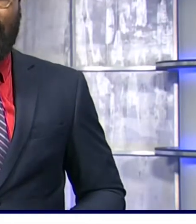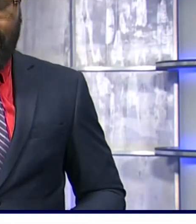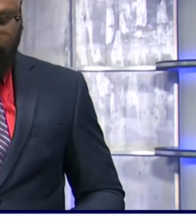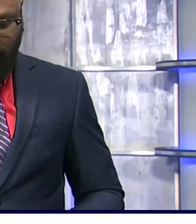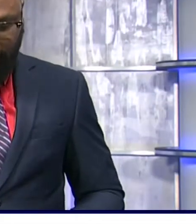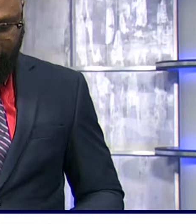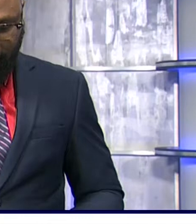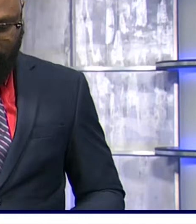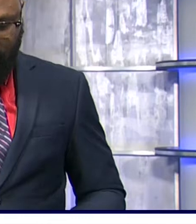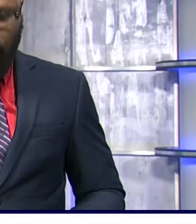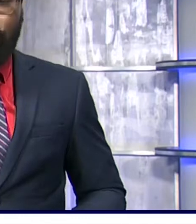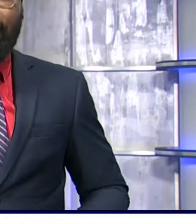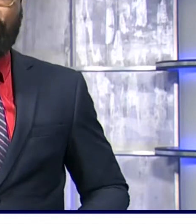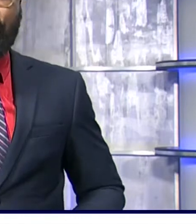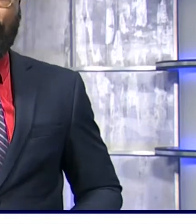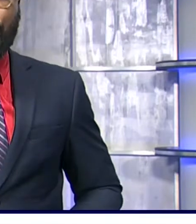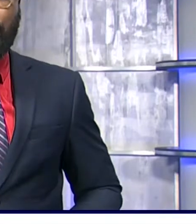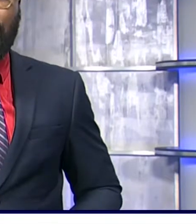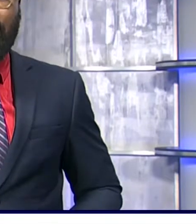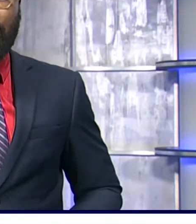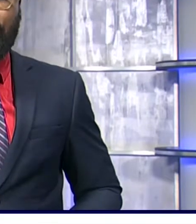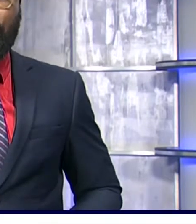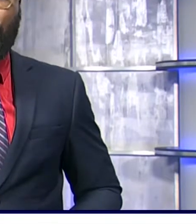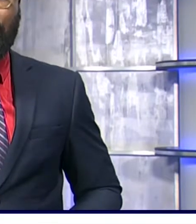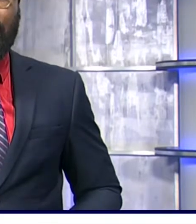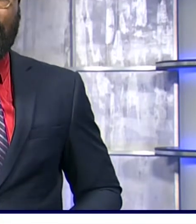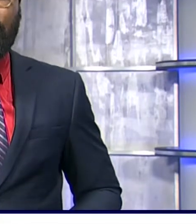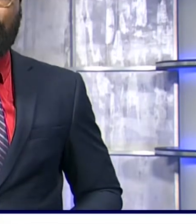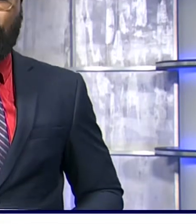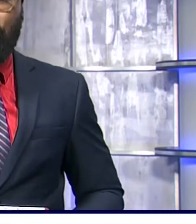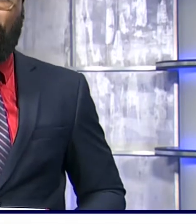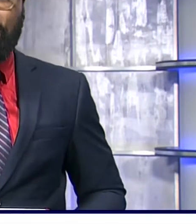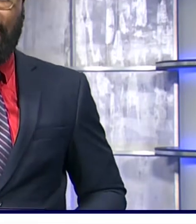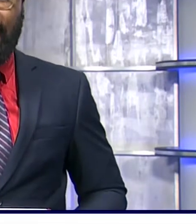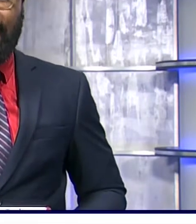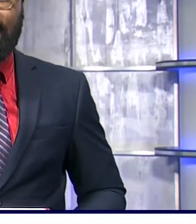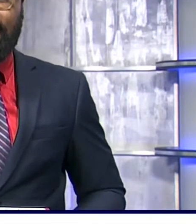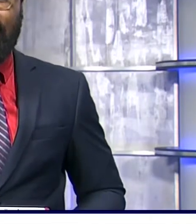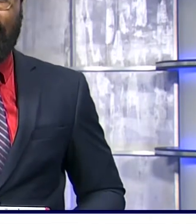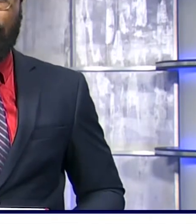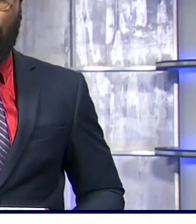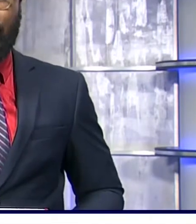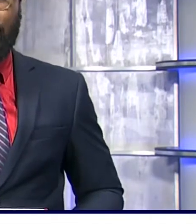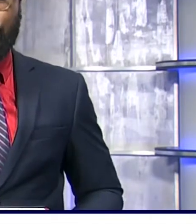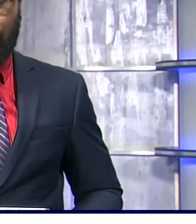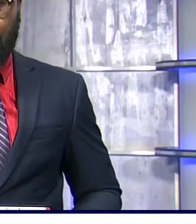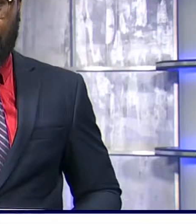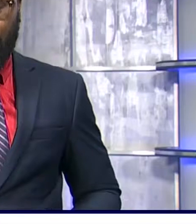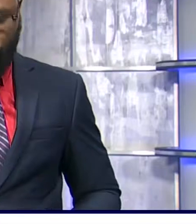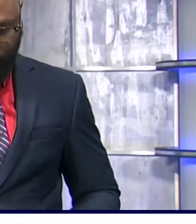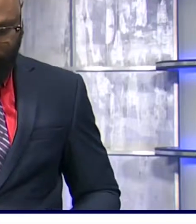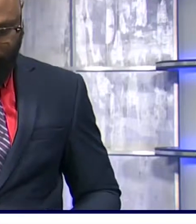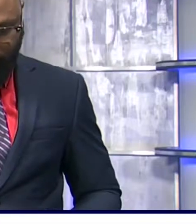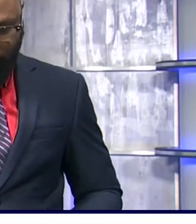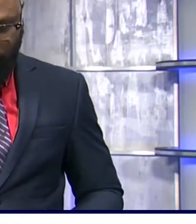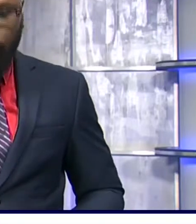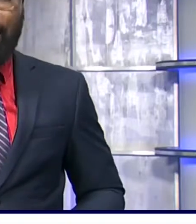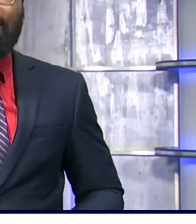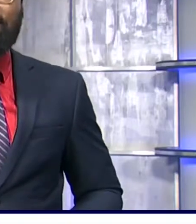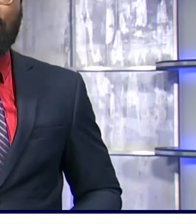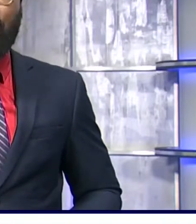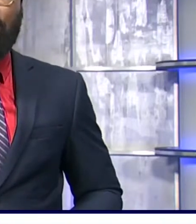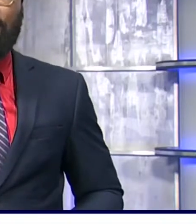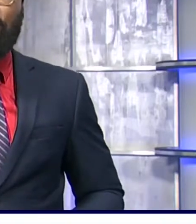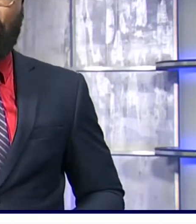Making headlines tonight, education officials pleased with the COVID-19 protocols in today's Common Entrance examination.